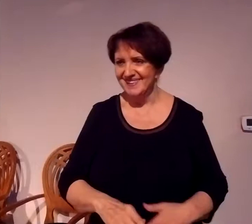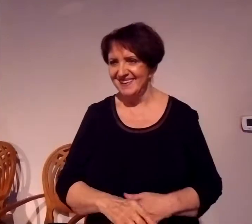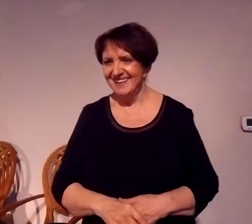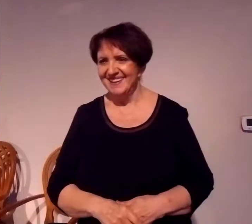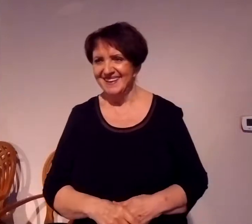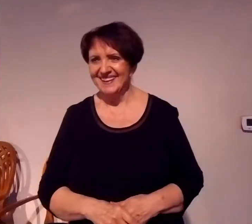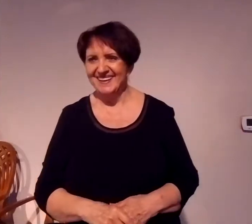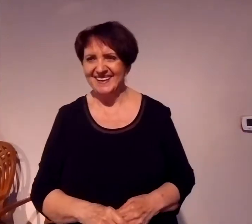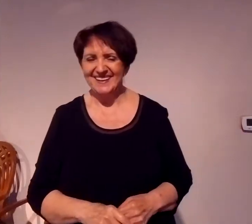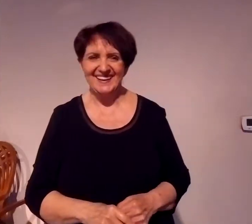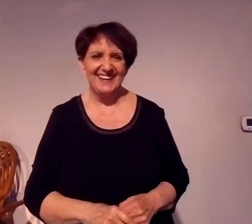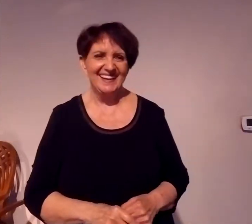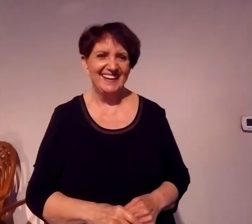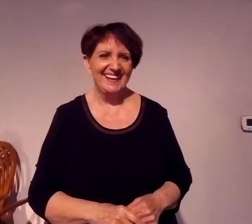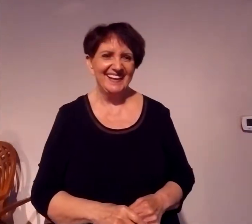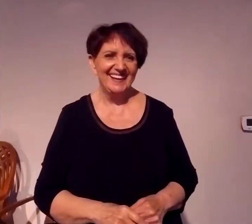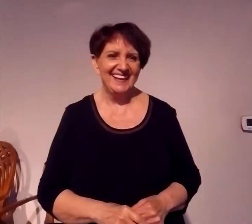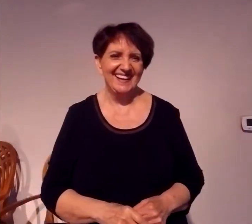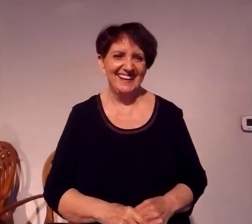God.